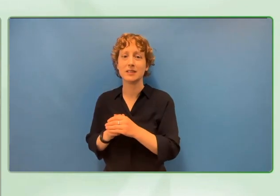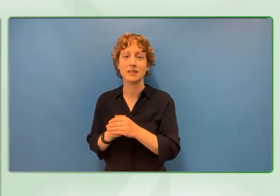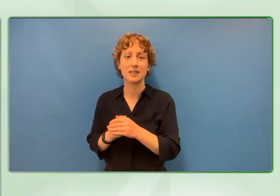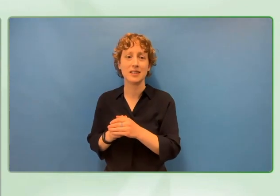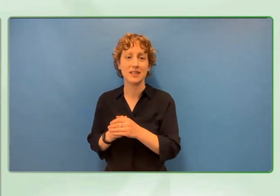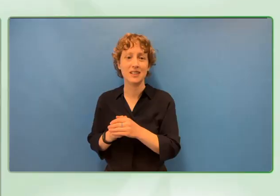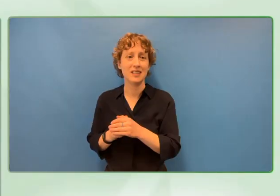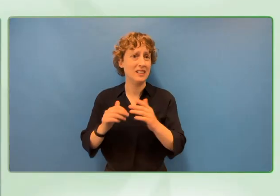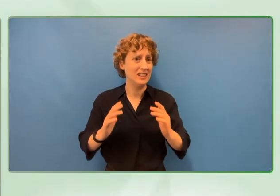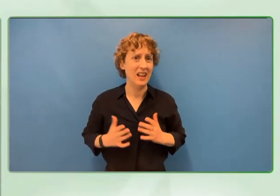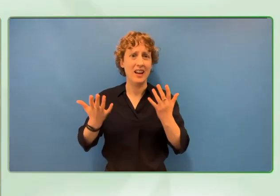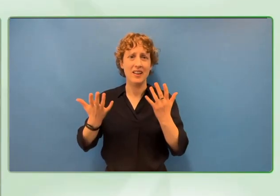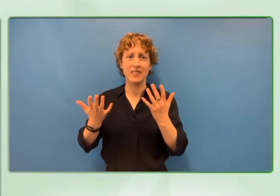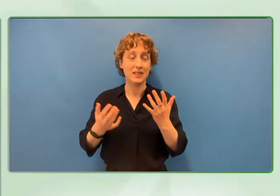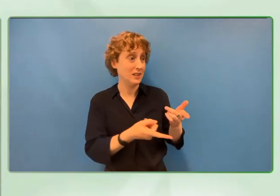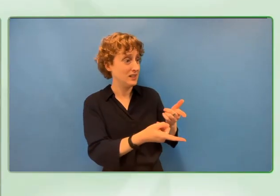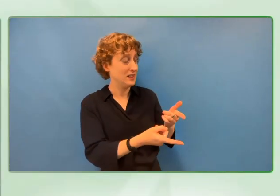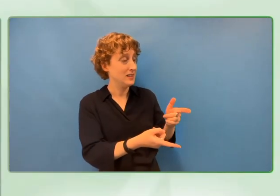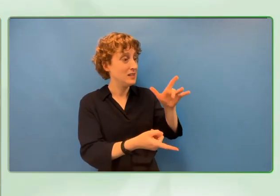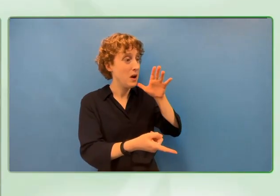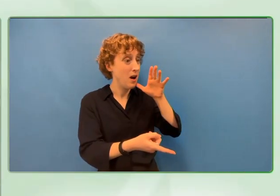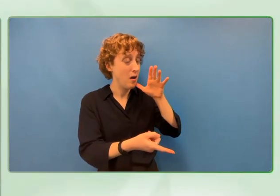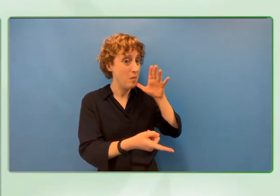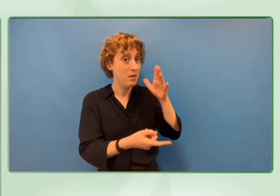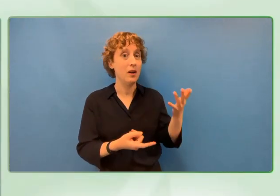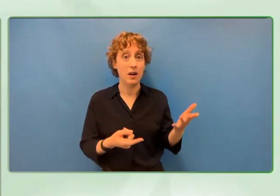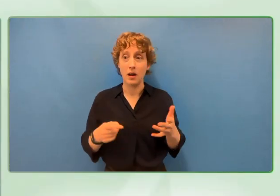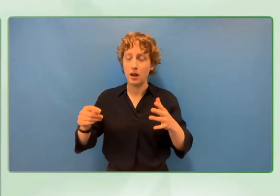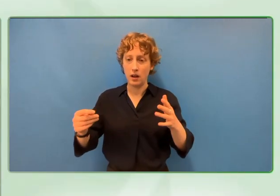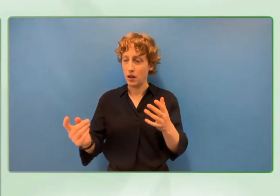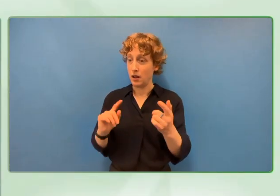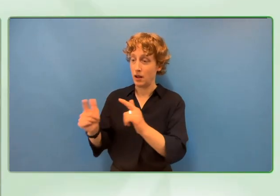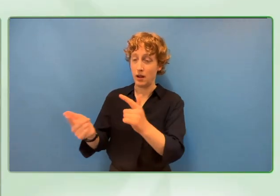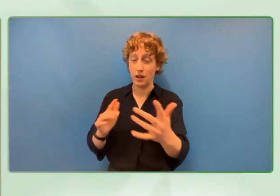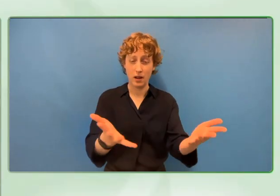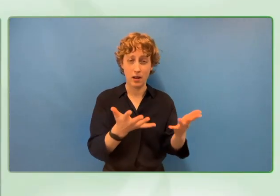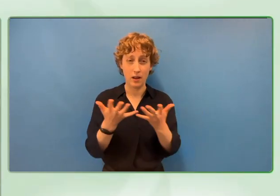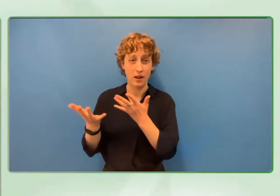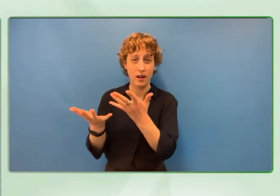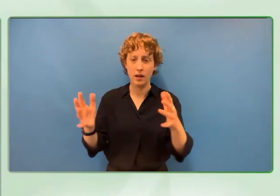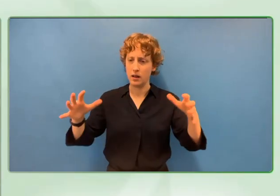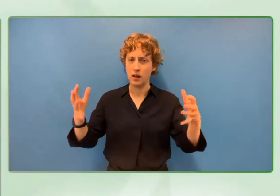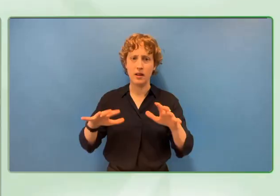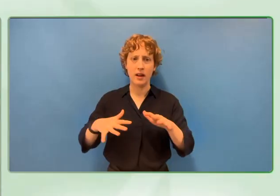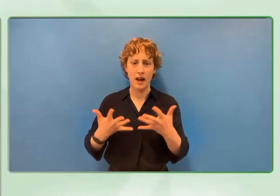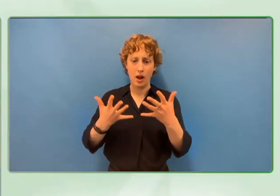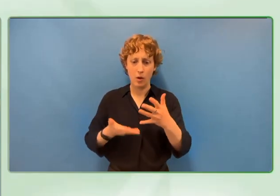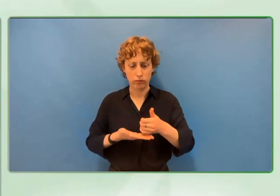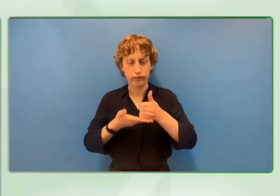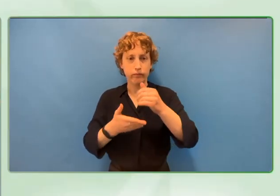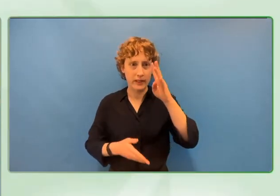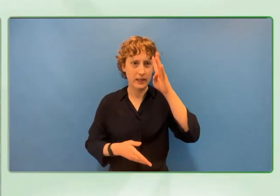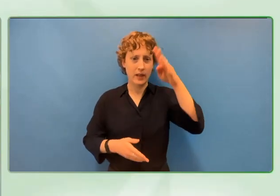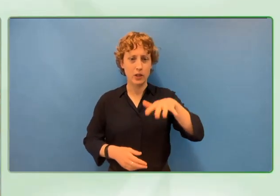life, and now we turn to disabled people's organizations and essentially what can they do for us in the innovation space. Timo.